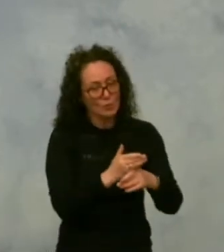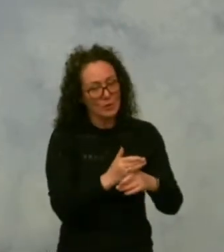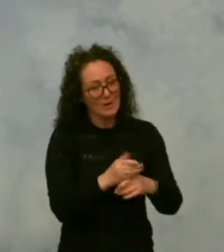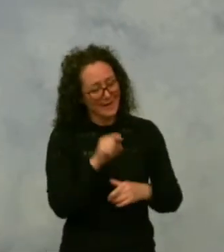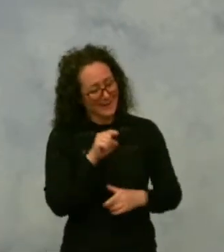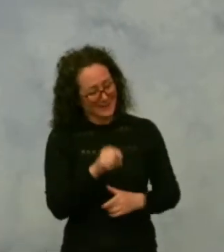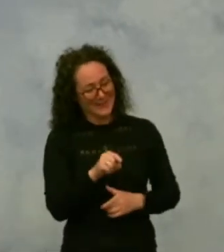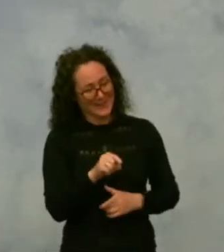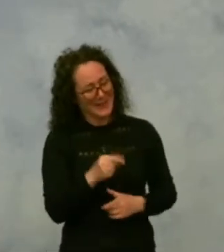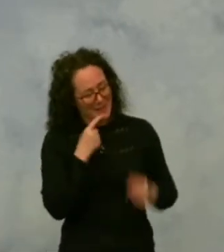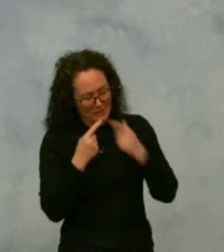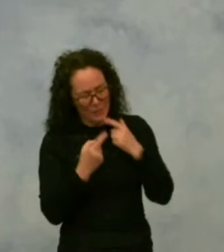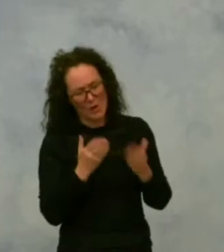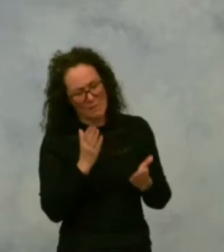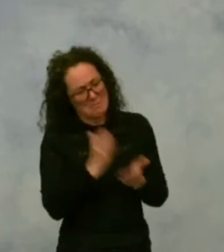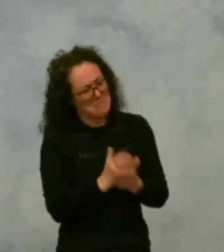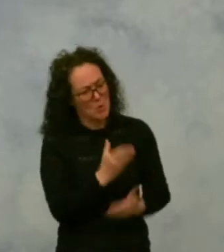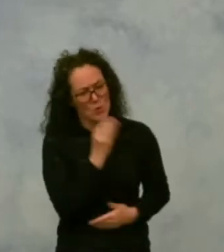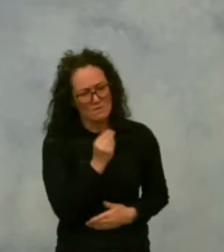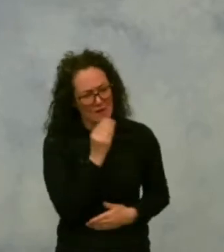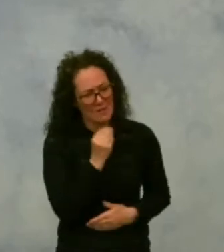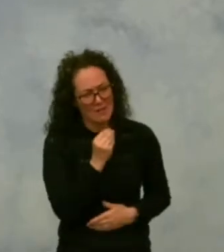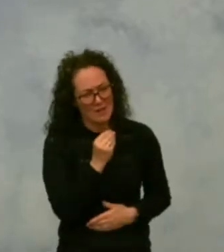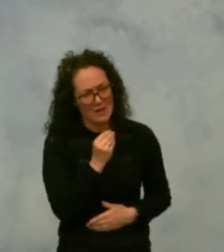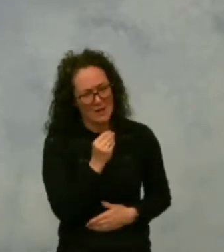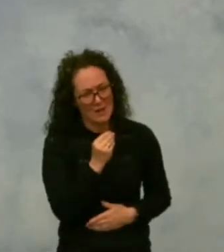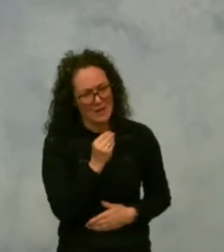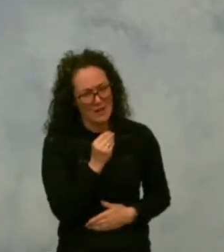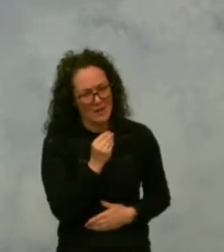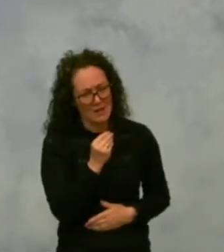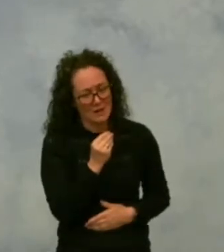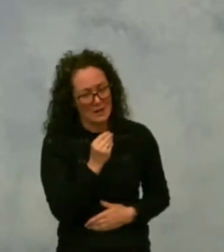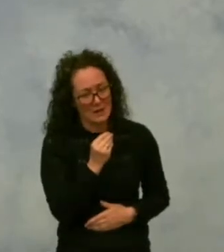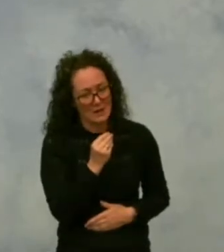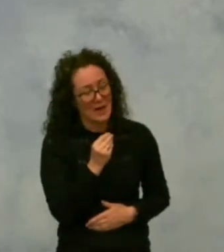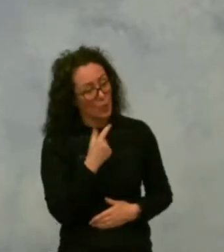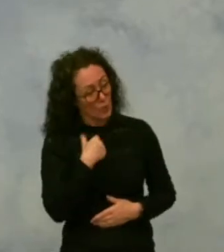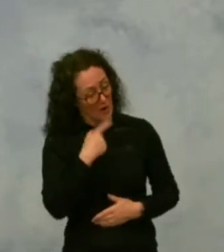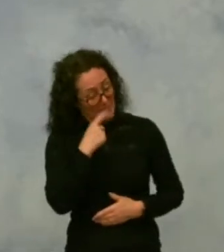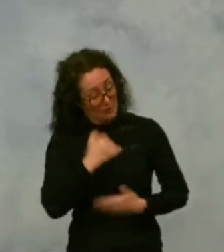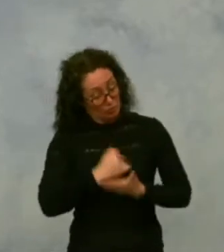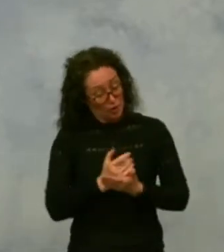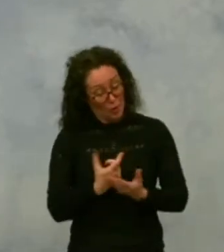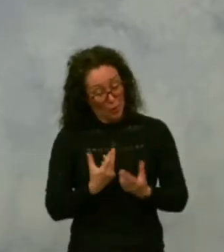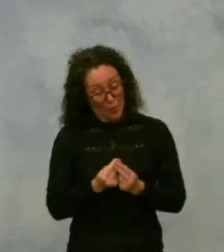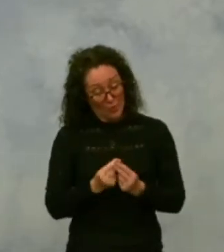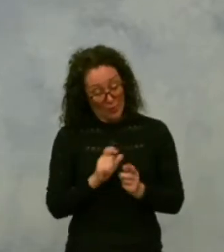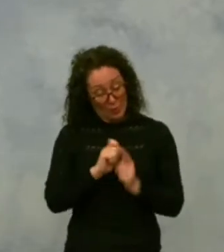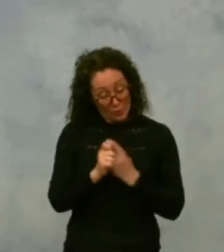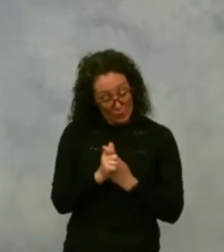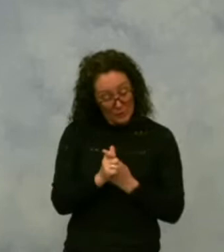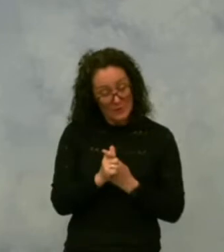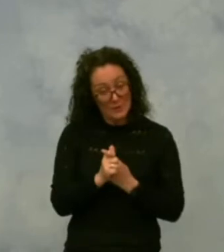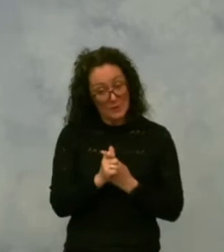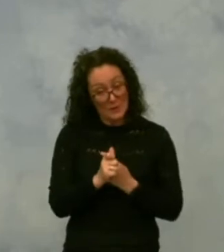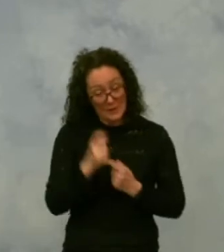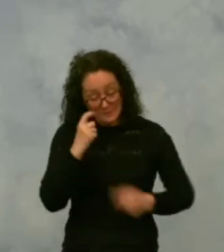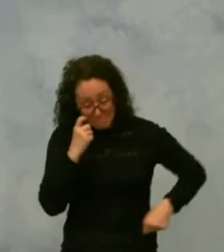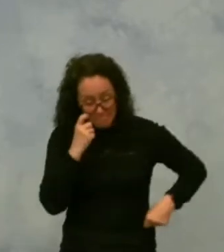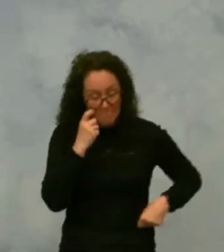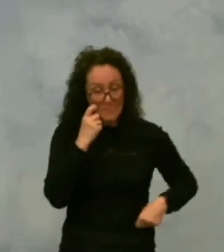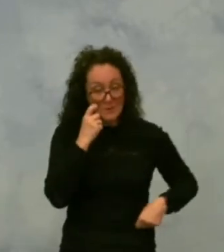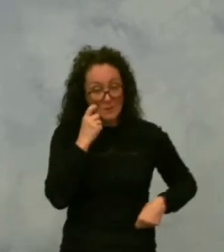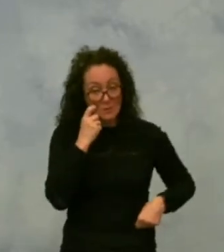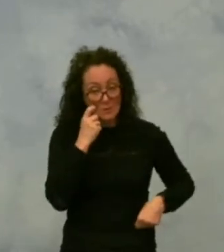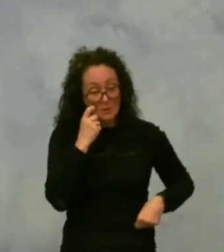to have this information, and if you can share it with the committee, and if there's any plan, if not, what are